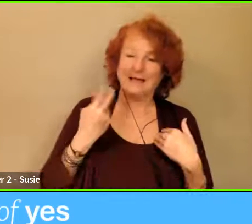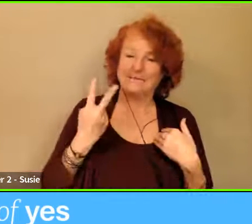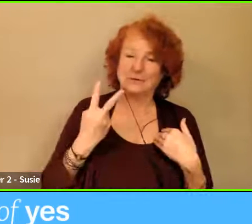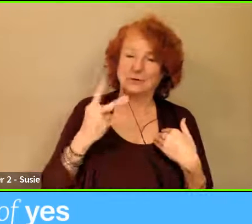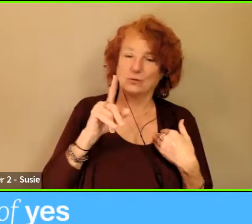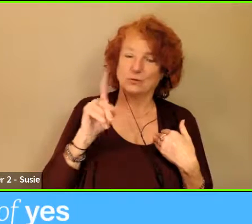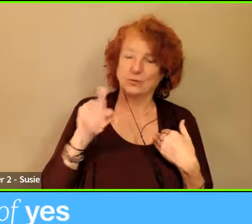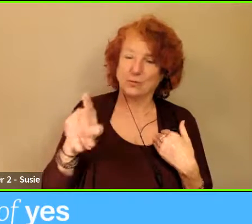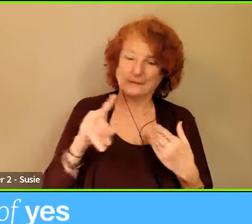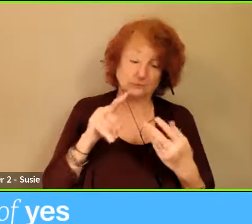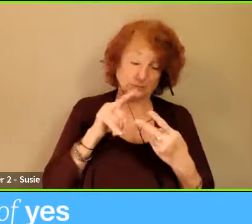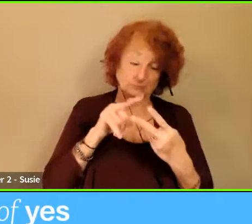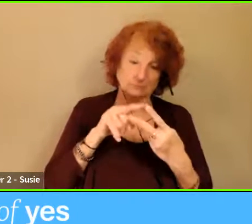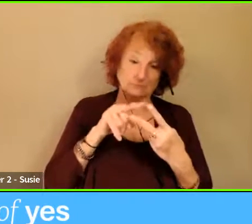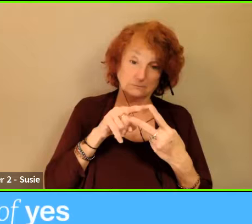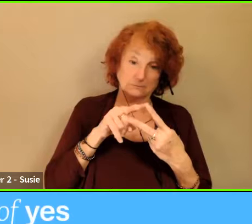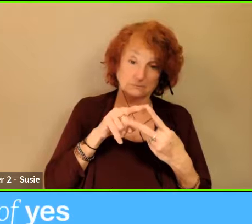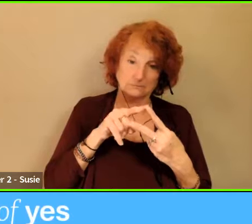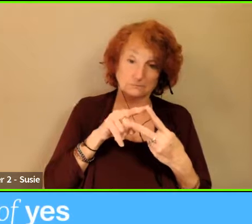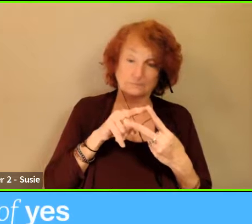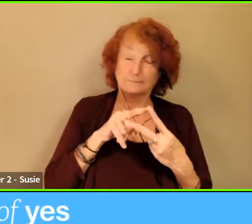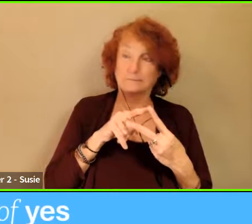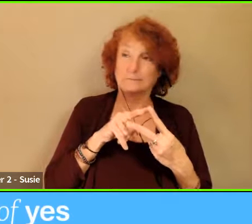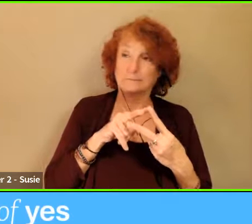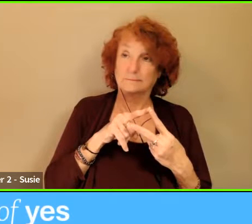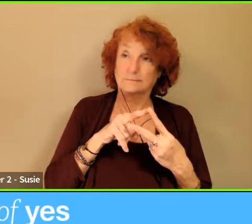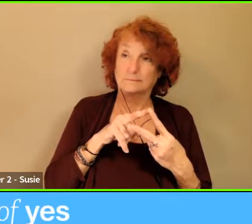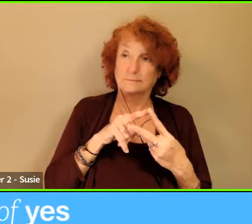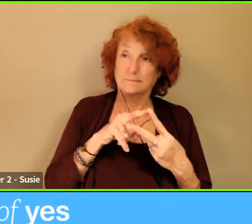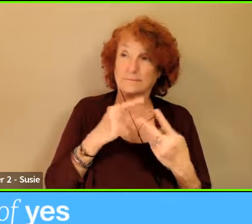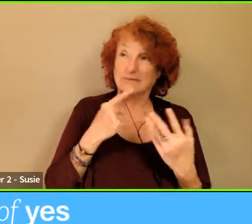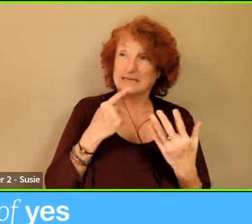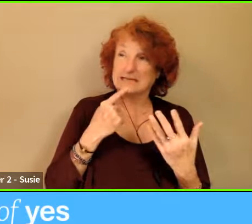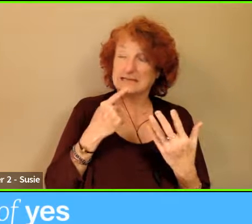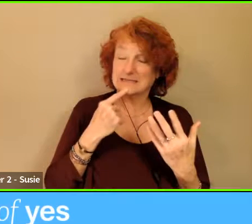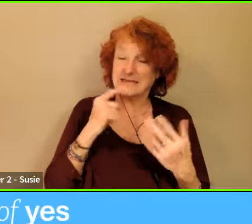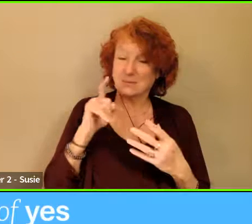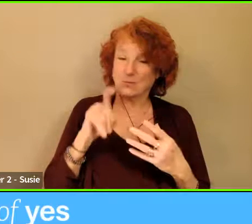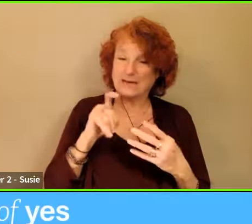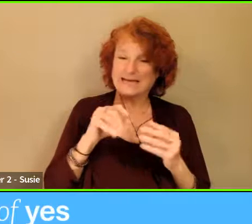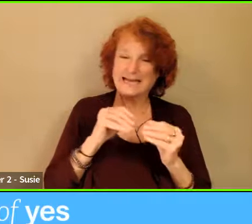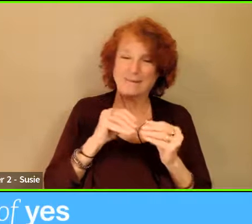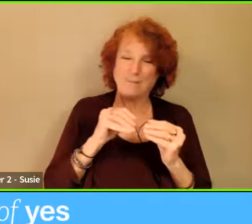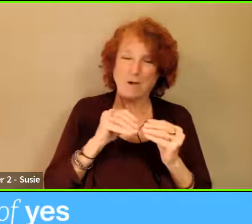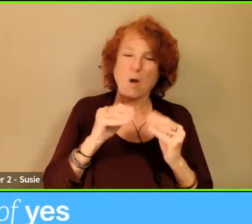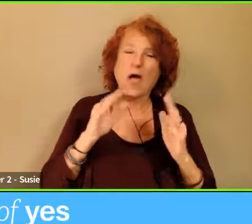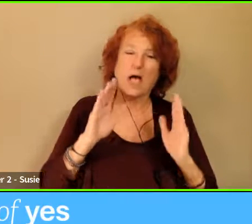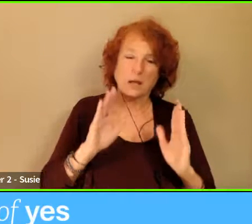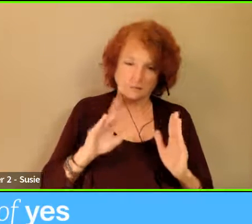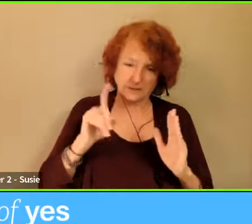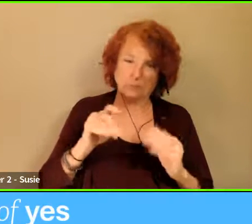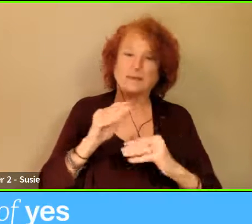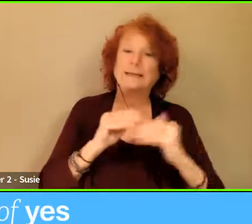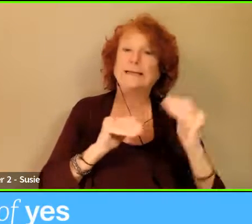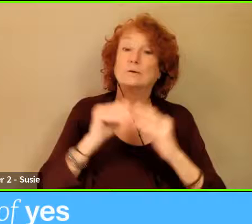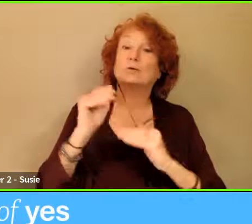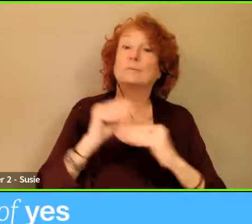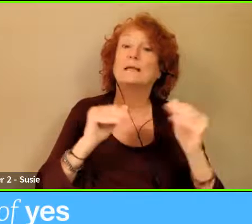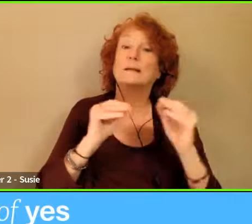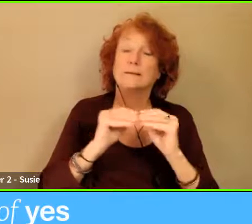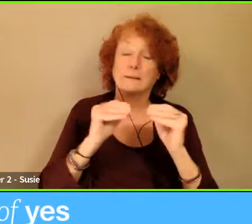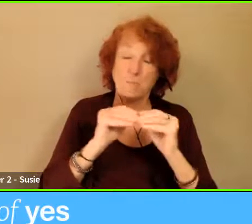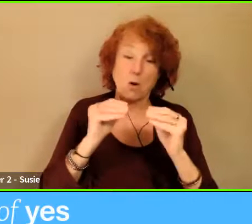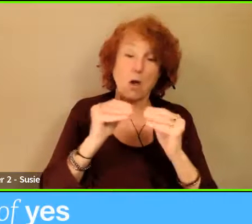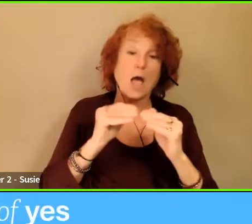questions. My first question is, when you say that we need more housing and that we need to build more housing,